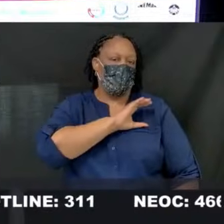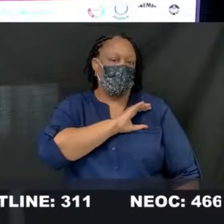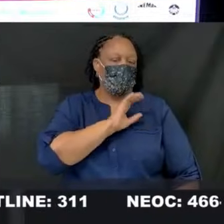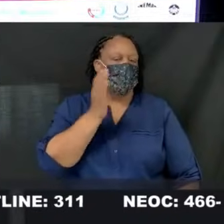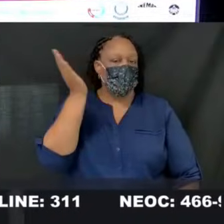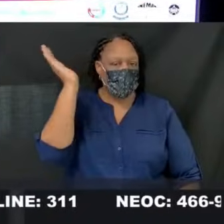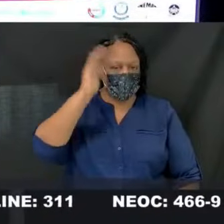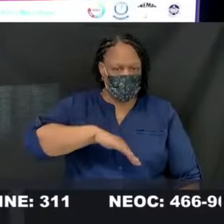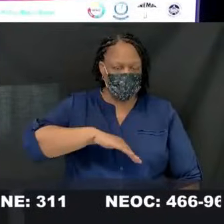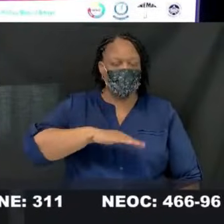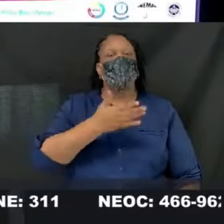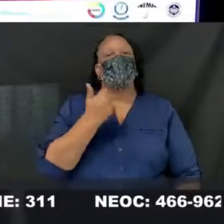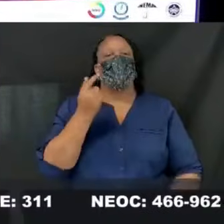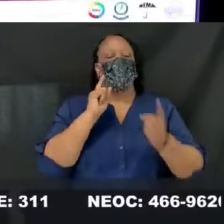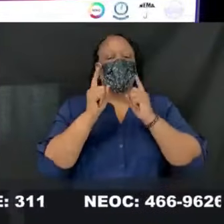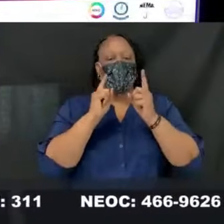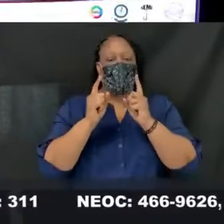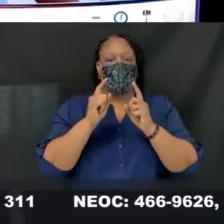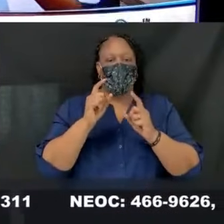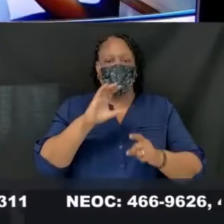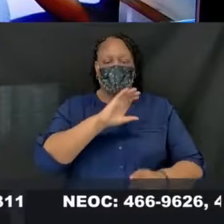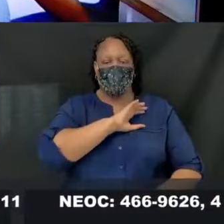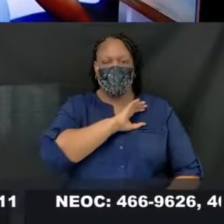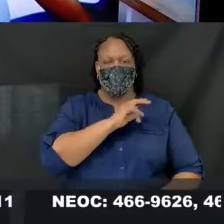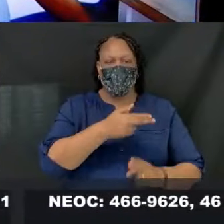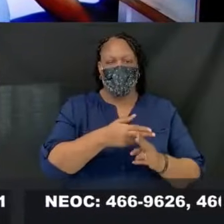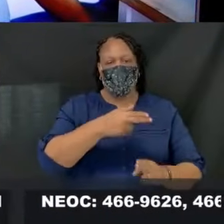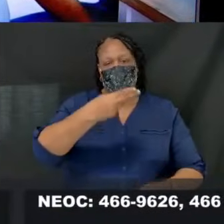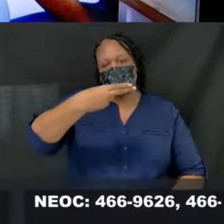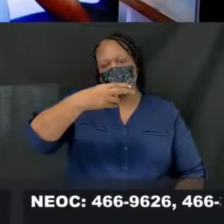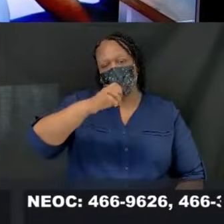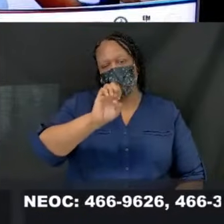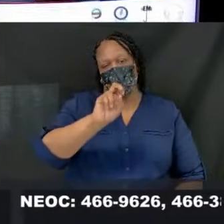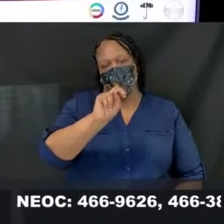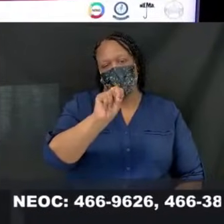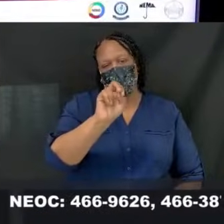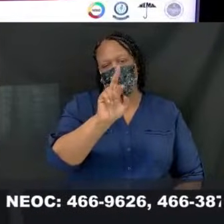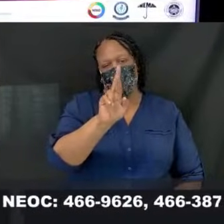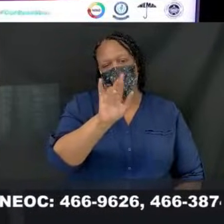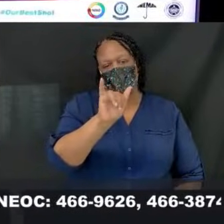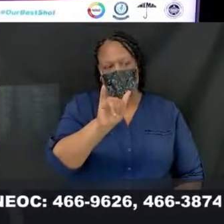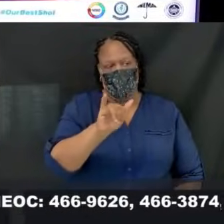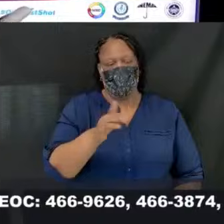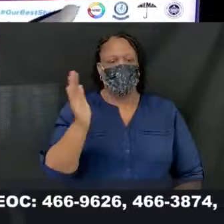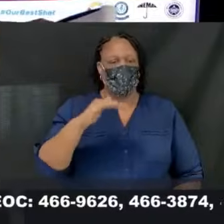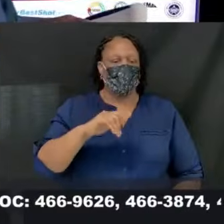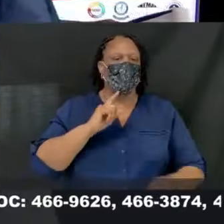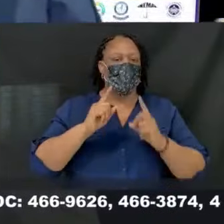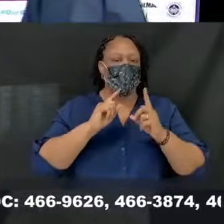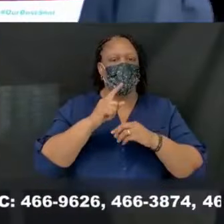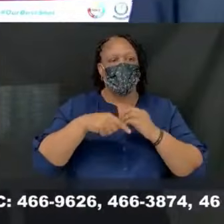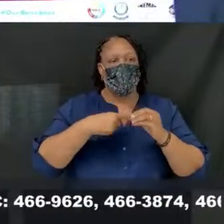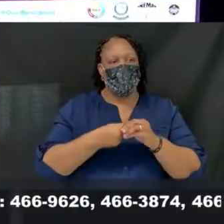Henry, who will give us an update on the regulations. Superintendent.